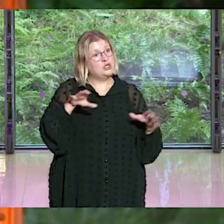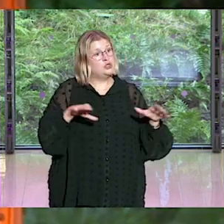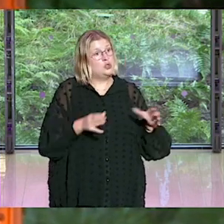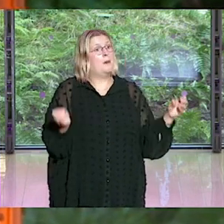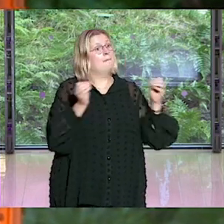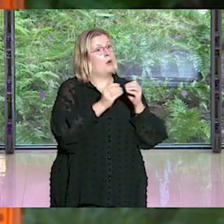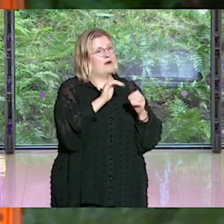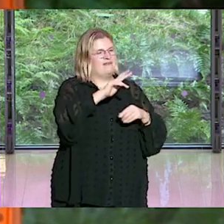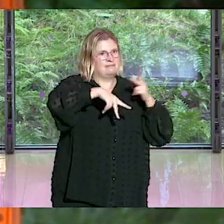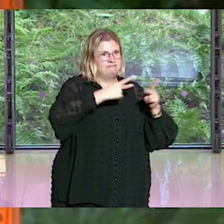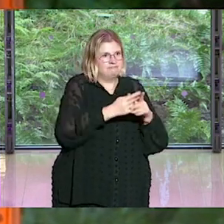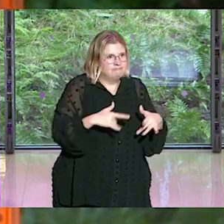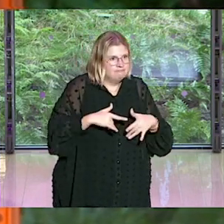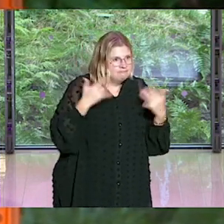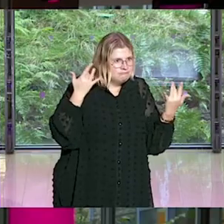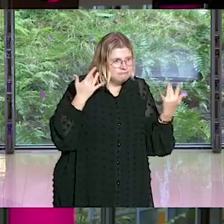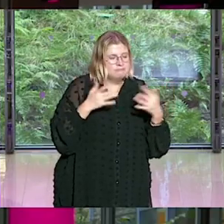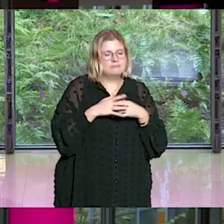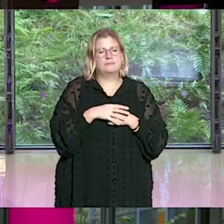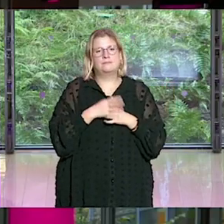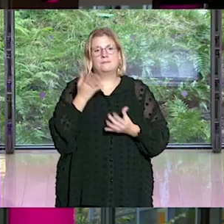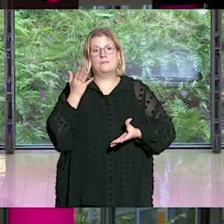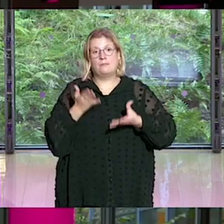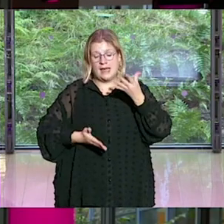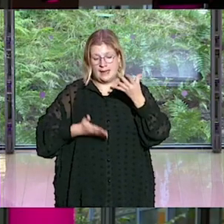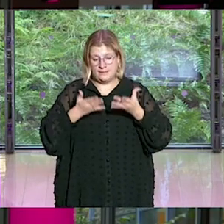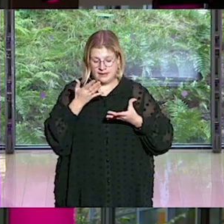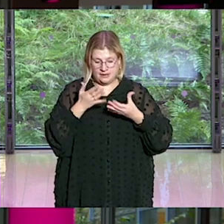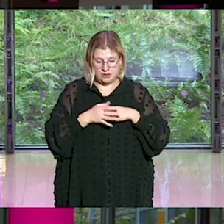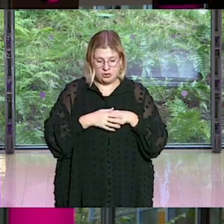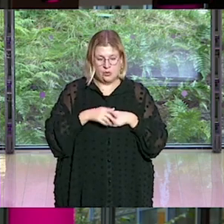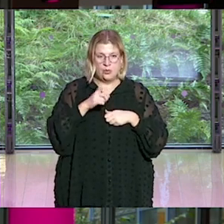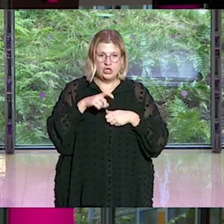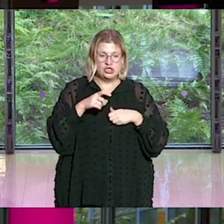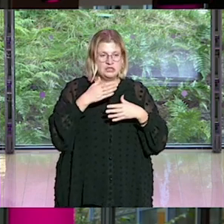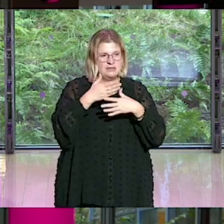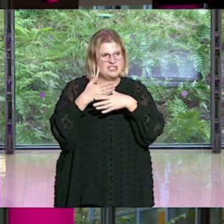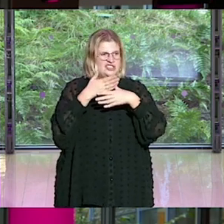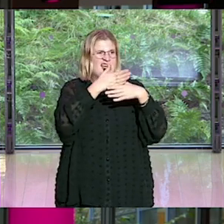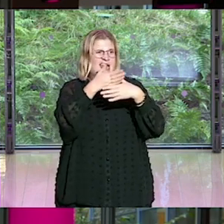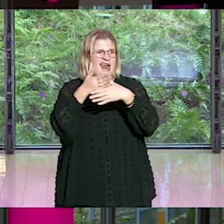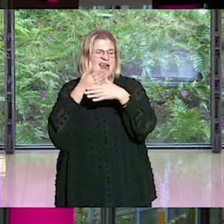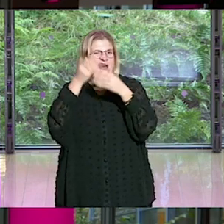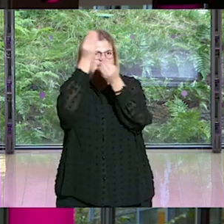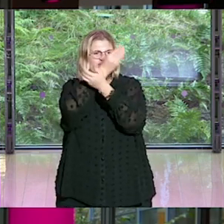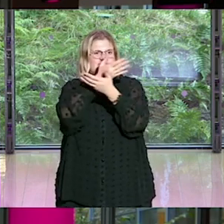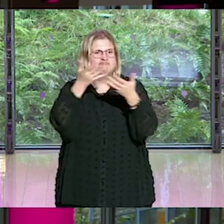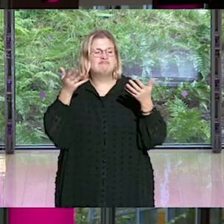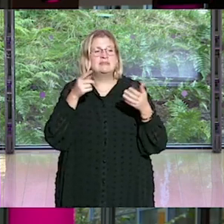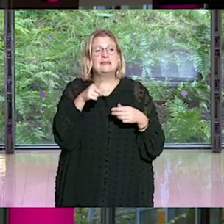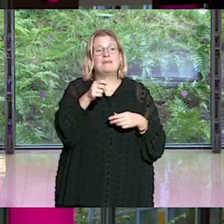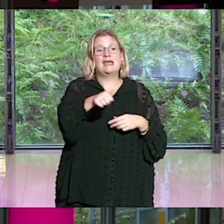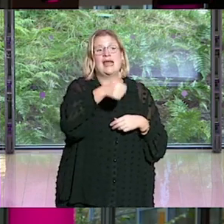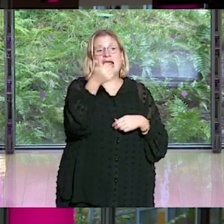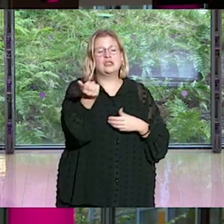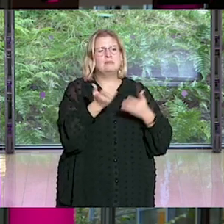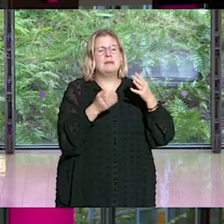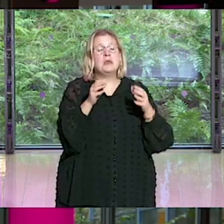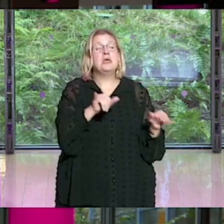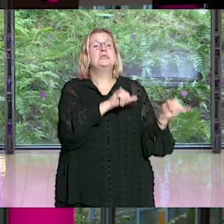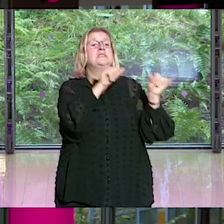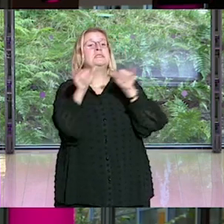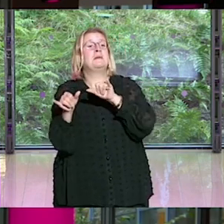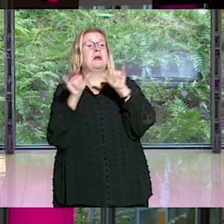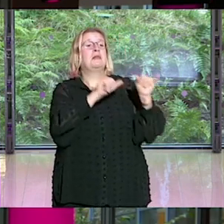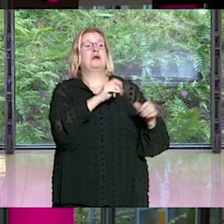that. Maybe it means that we should be sharing with those folks something else that might be similar, something